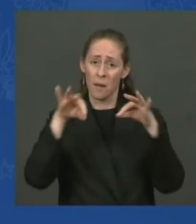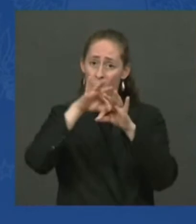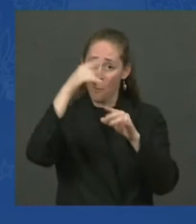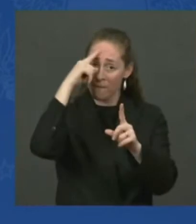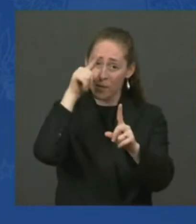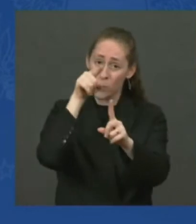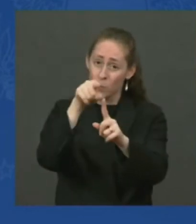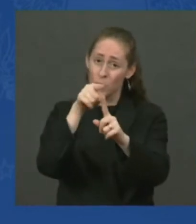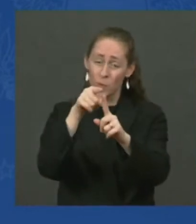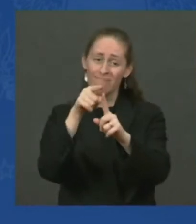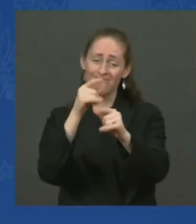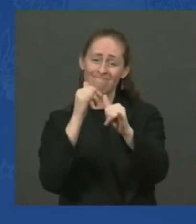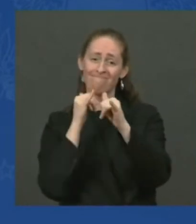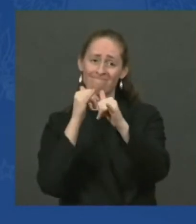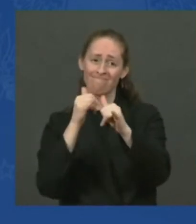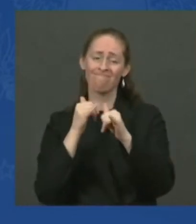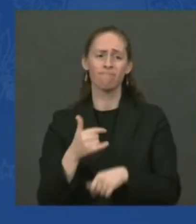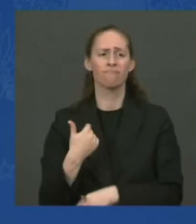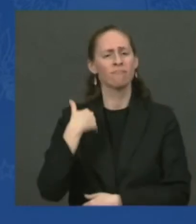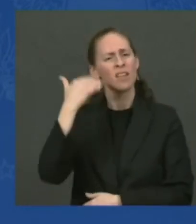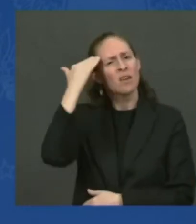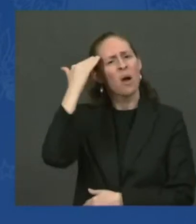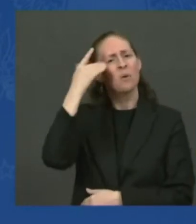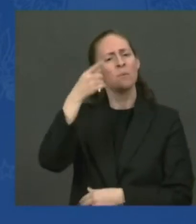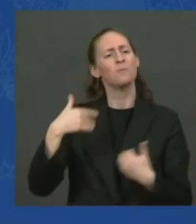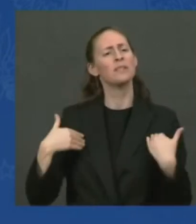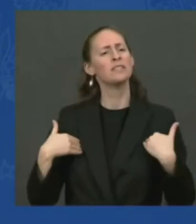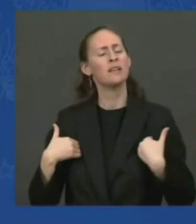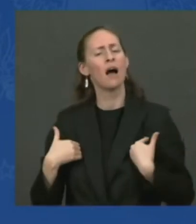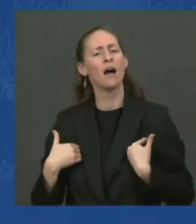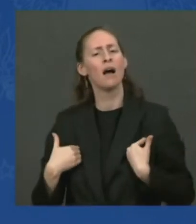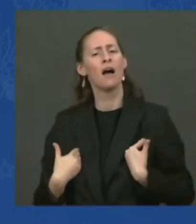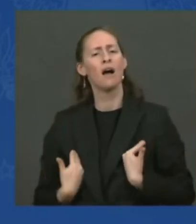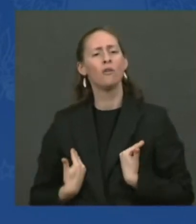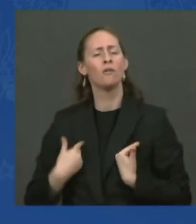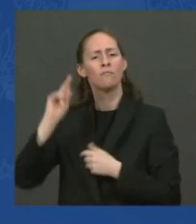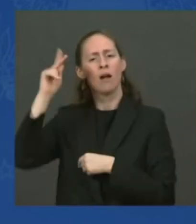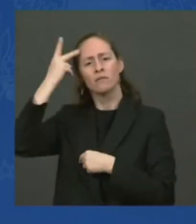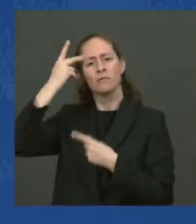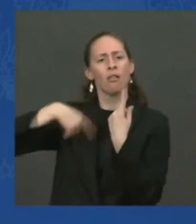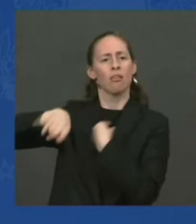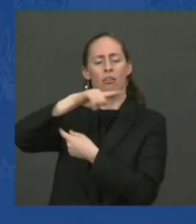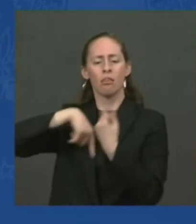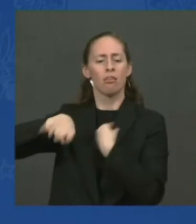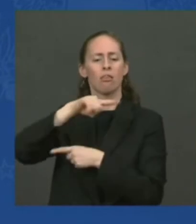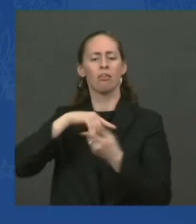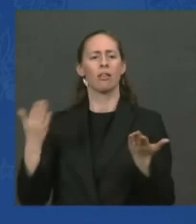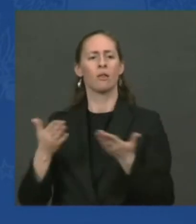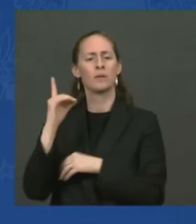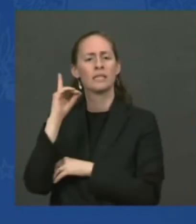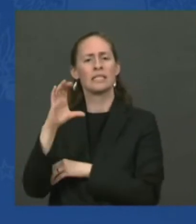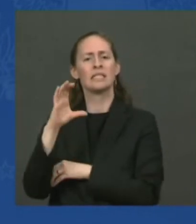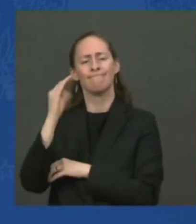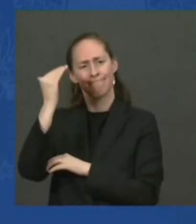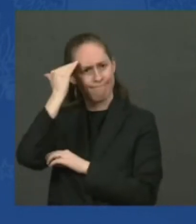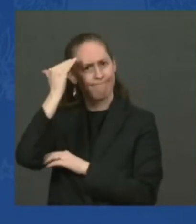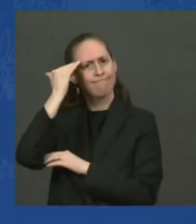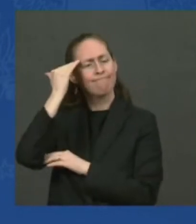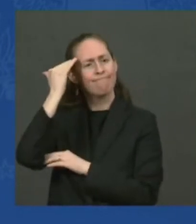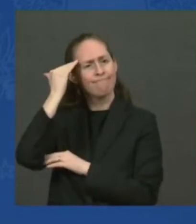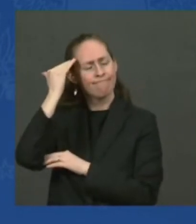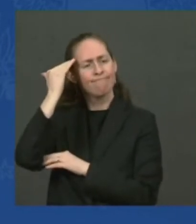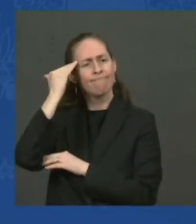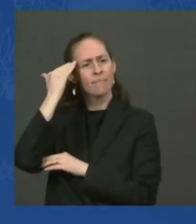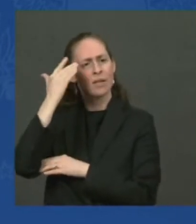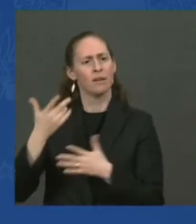I know you're tired of the bickering in Washington, frustrated by the negativity, and you just want us to use and focus